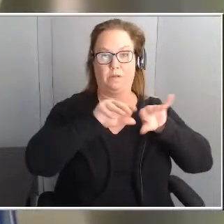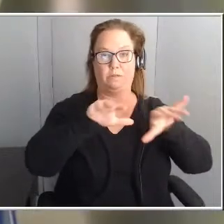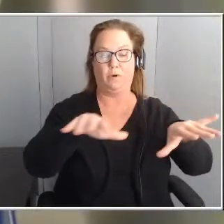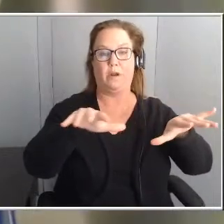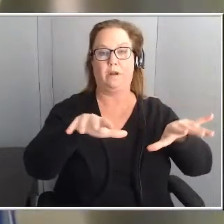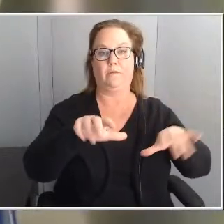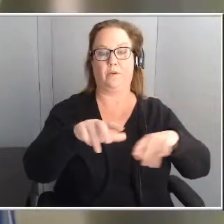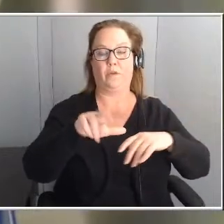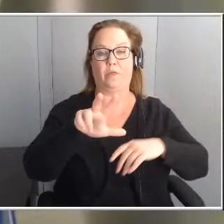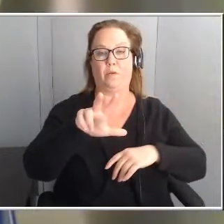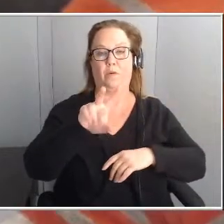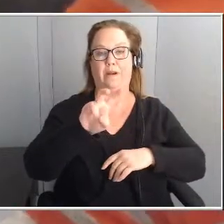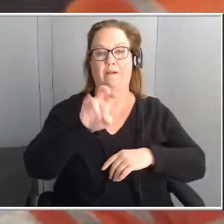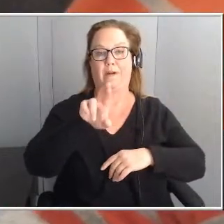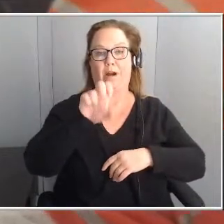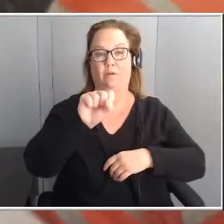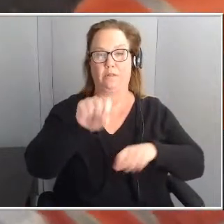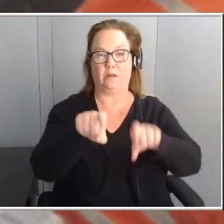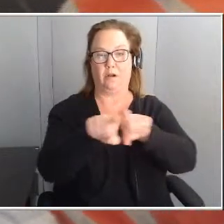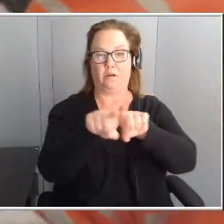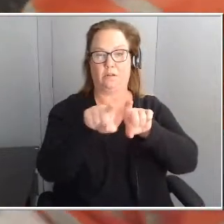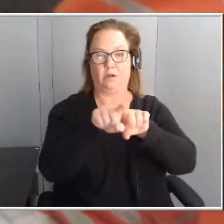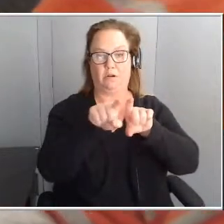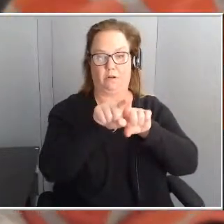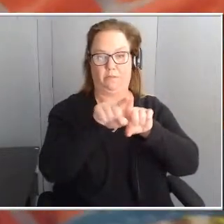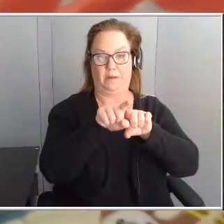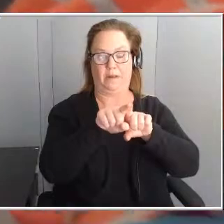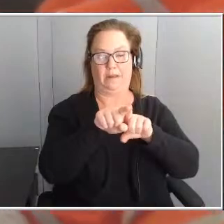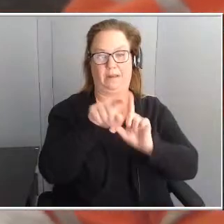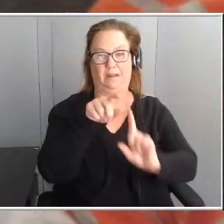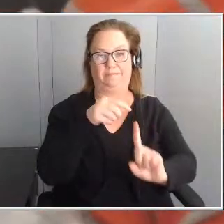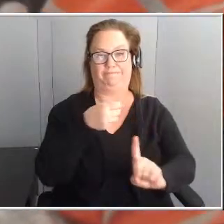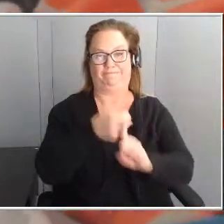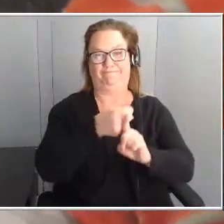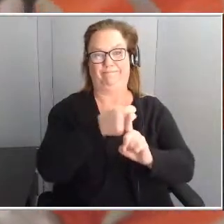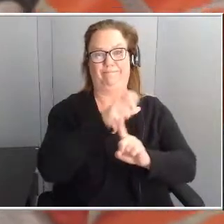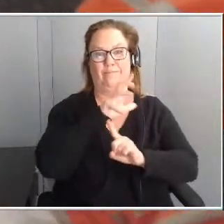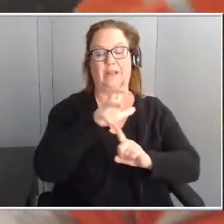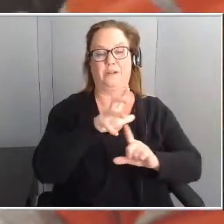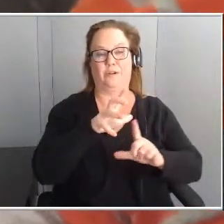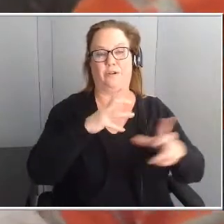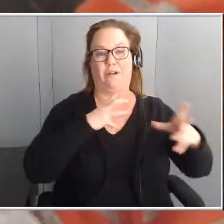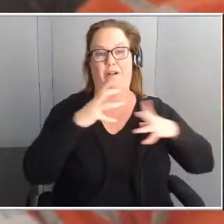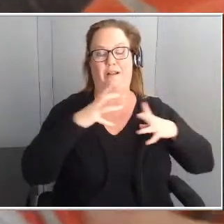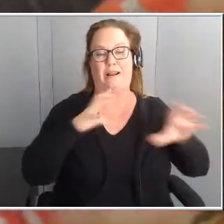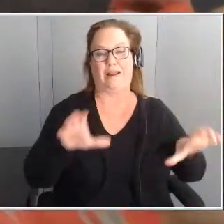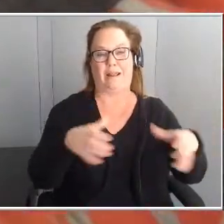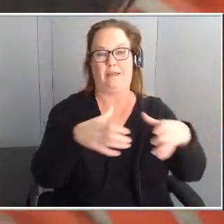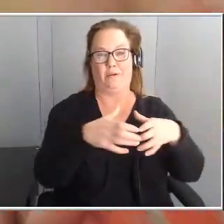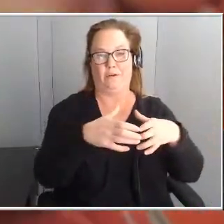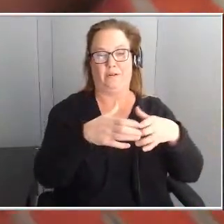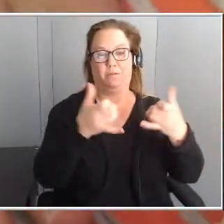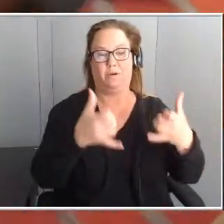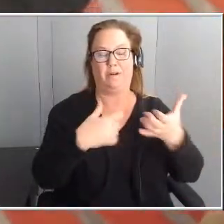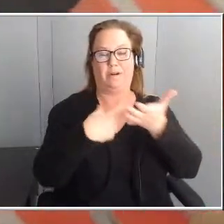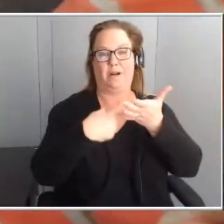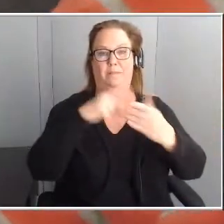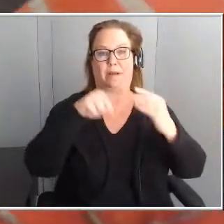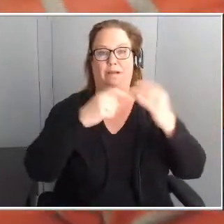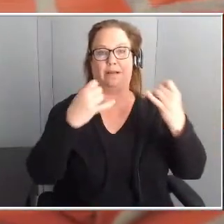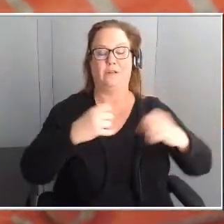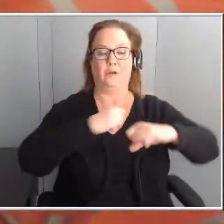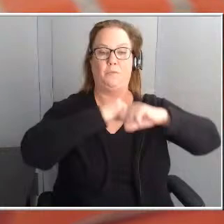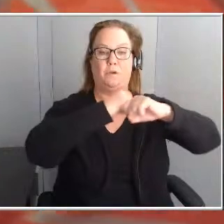3 viruses that may also be at your holiday gatherings? We're going to break it down for you on today's morning medical update so you can protect